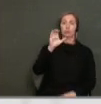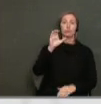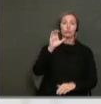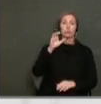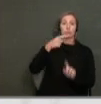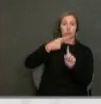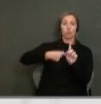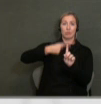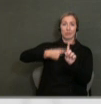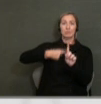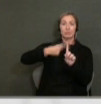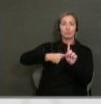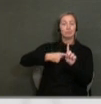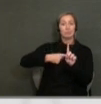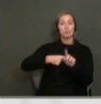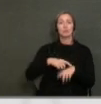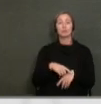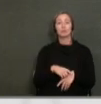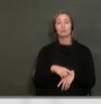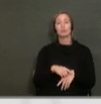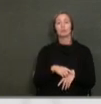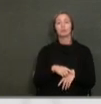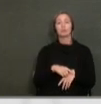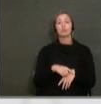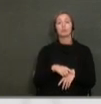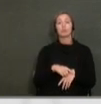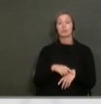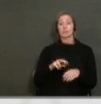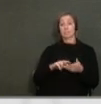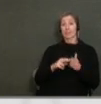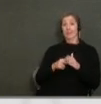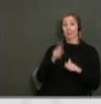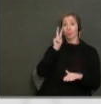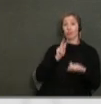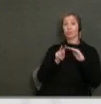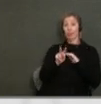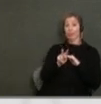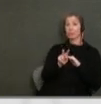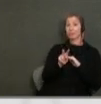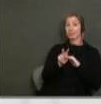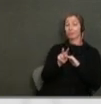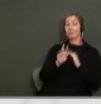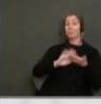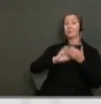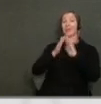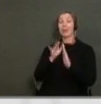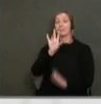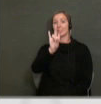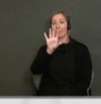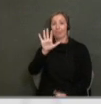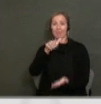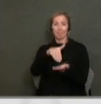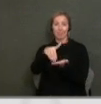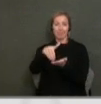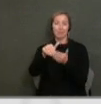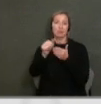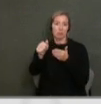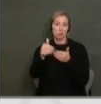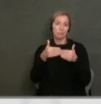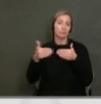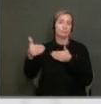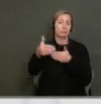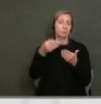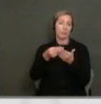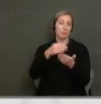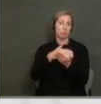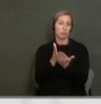So with that, that projection increased to be, as I mentioned, $75 million ahead of budget. So what